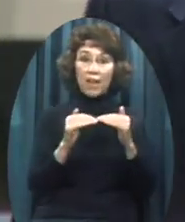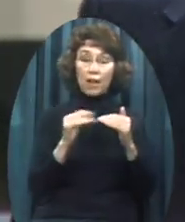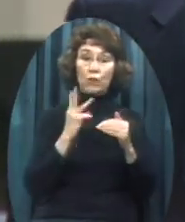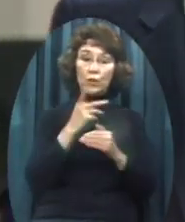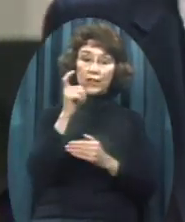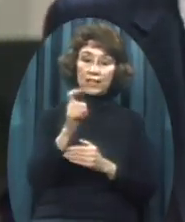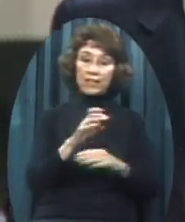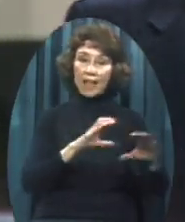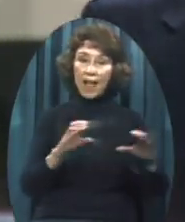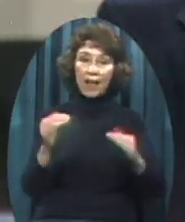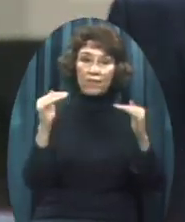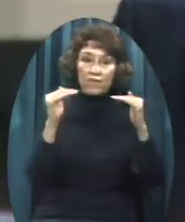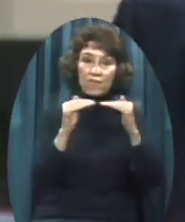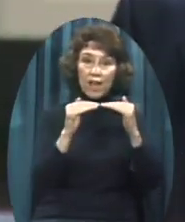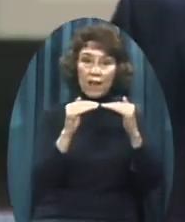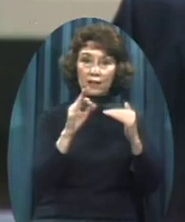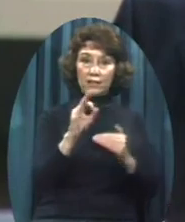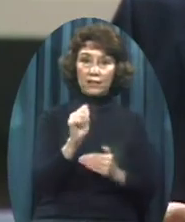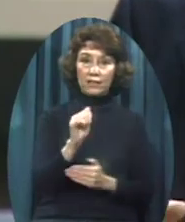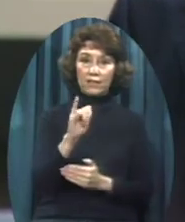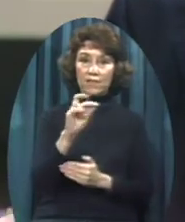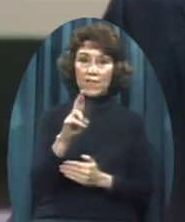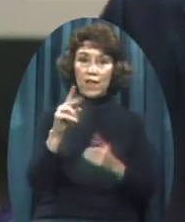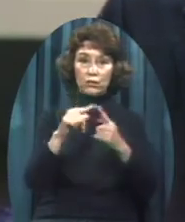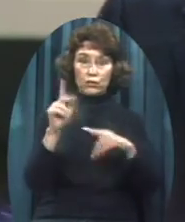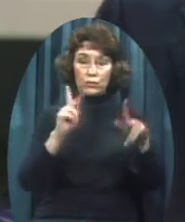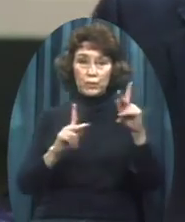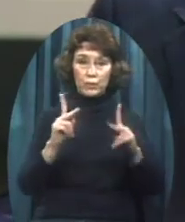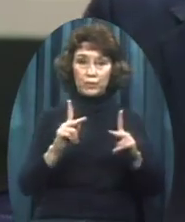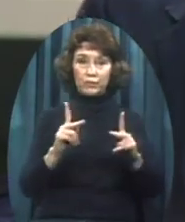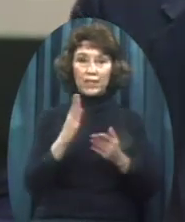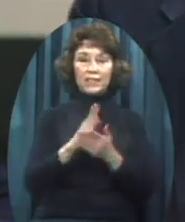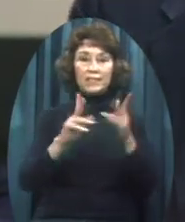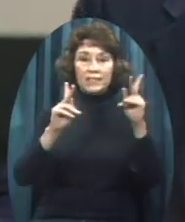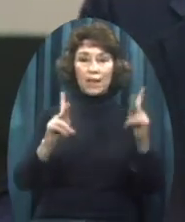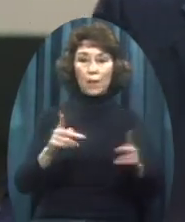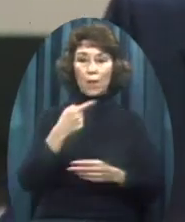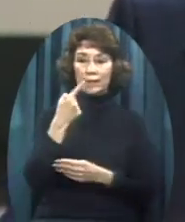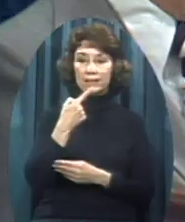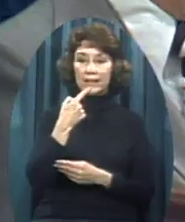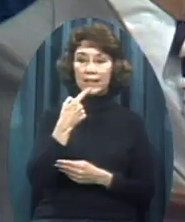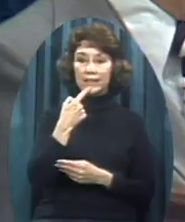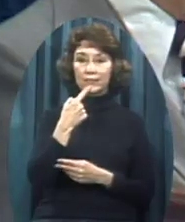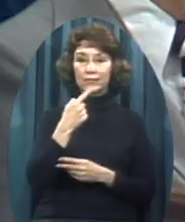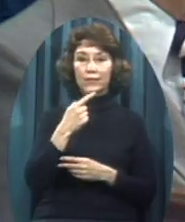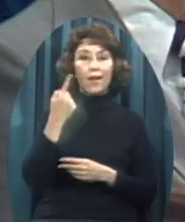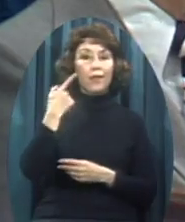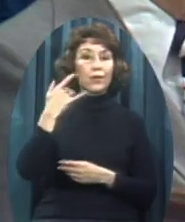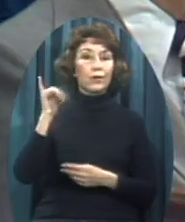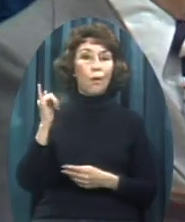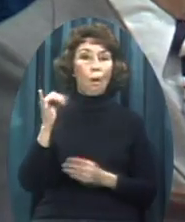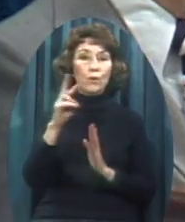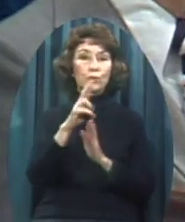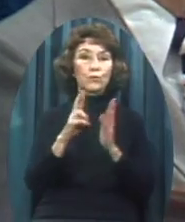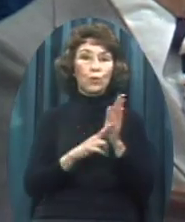fairly. Someone said the other day the golden rule is that he who has the gold makes the rules.